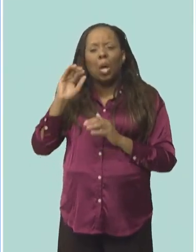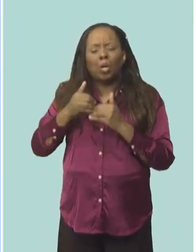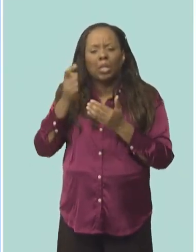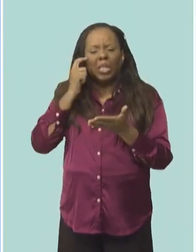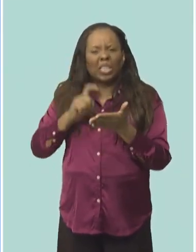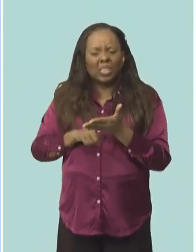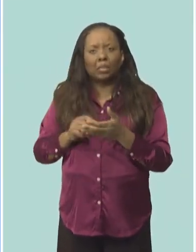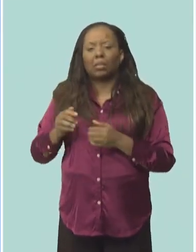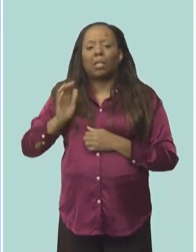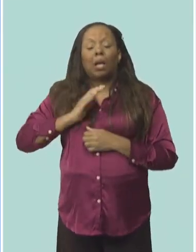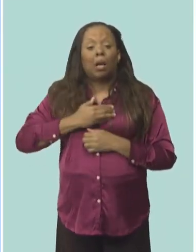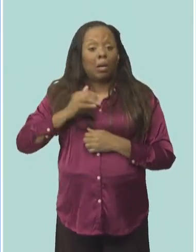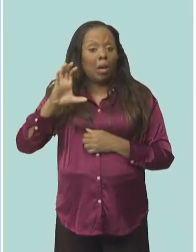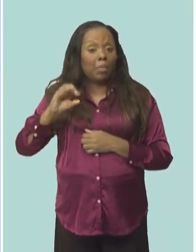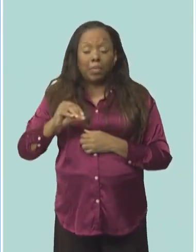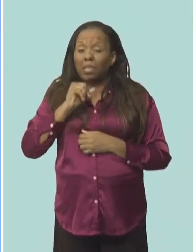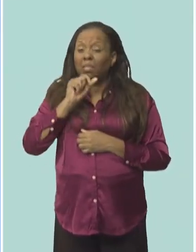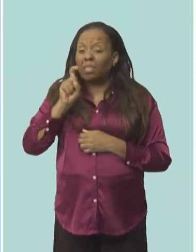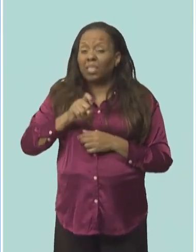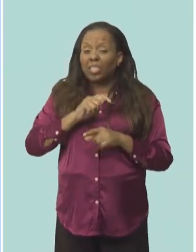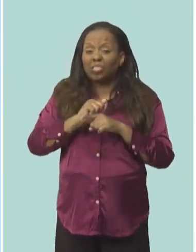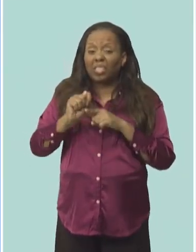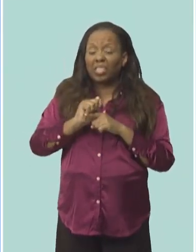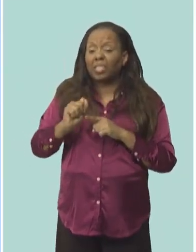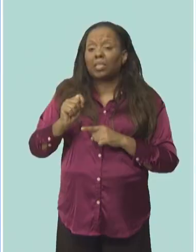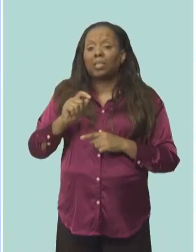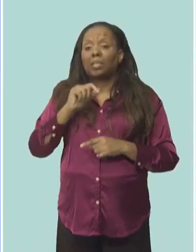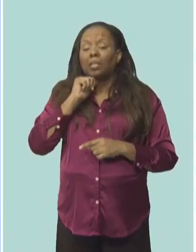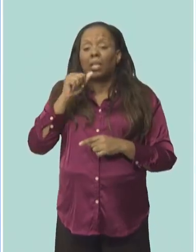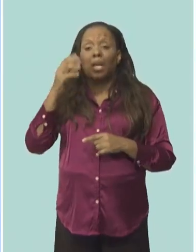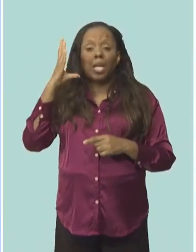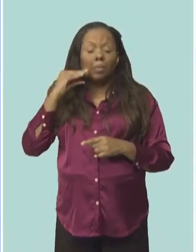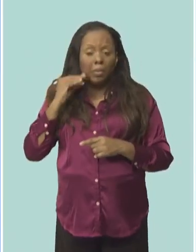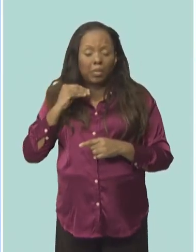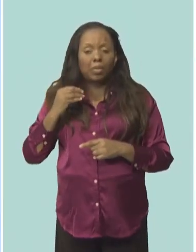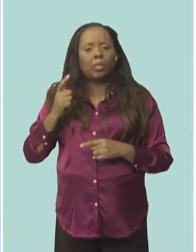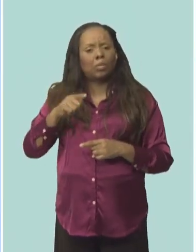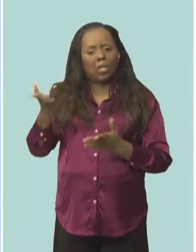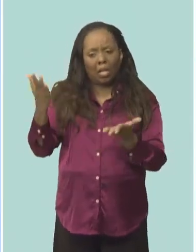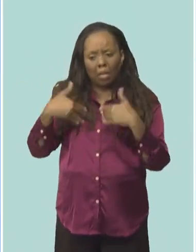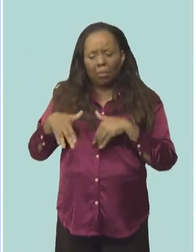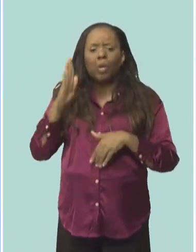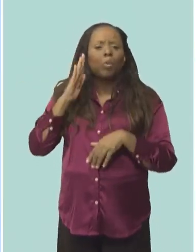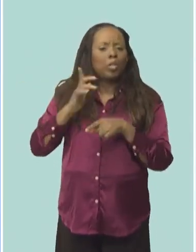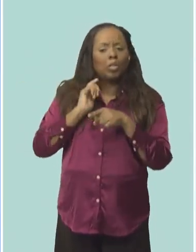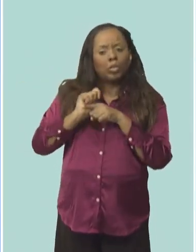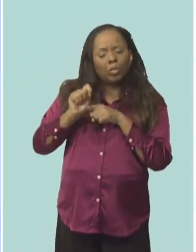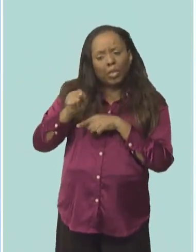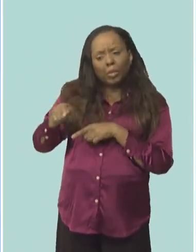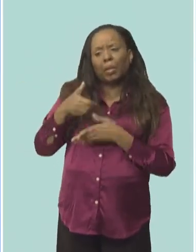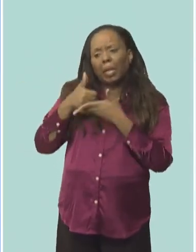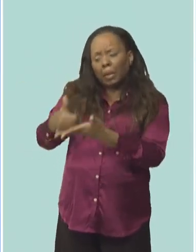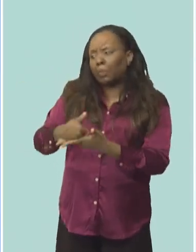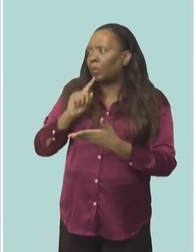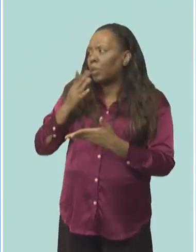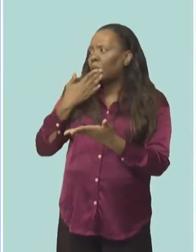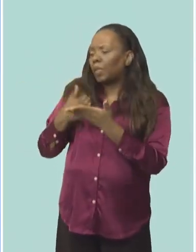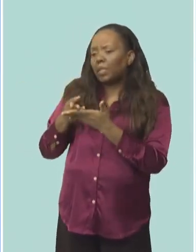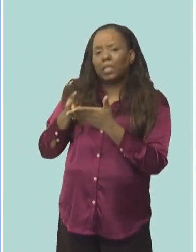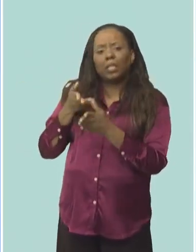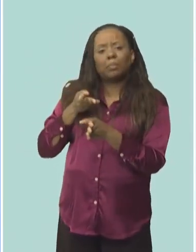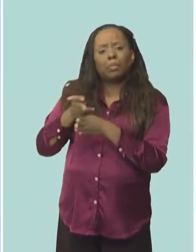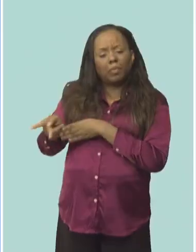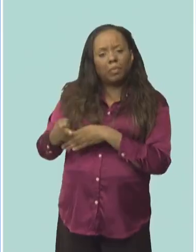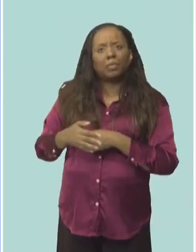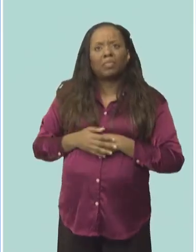don't really need training or experience. We take you as you are. We'll train you, we'll guide you, and yeah, it's a good career path to go on to,